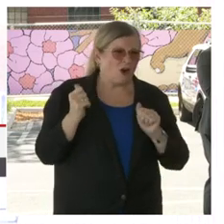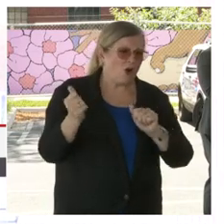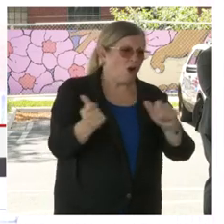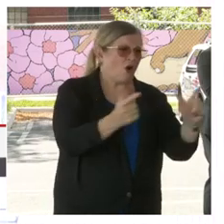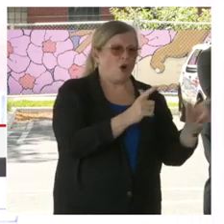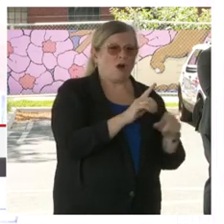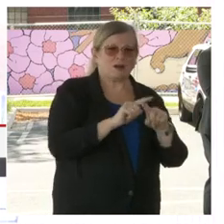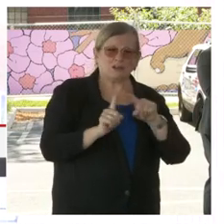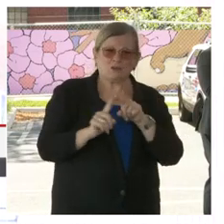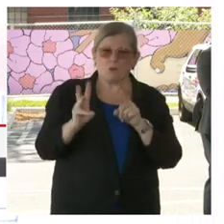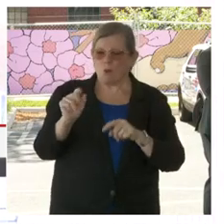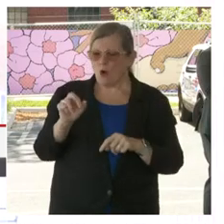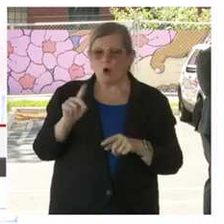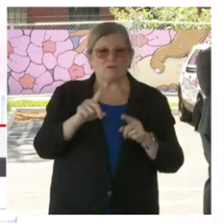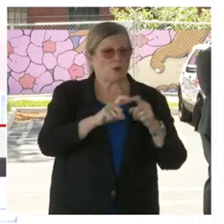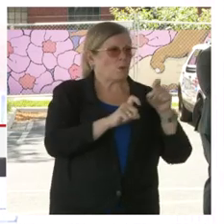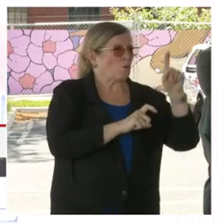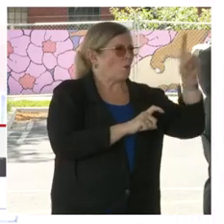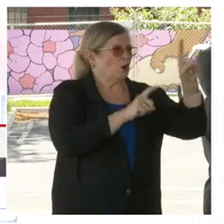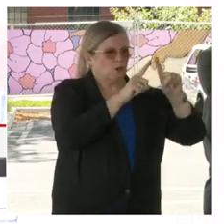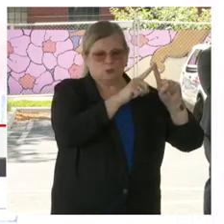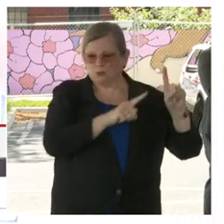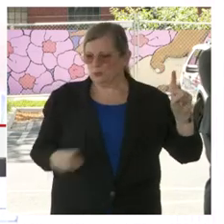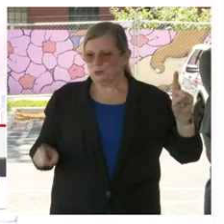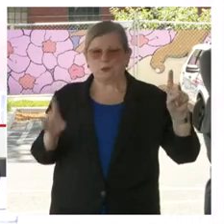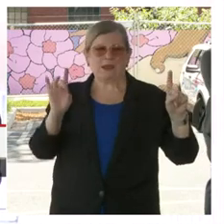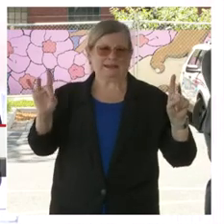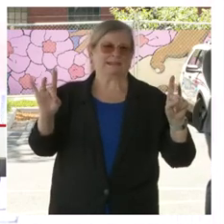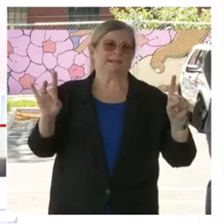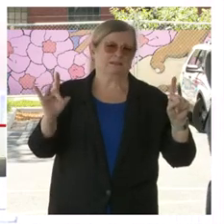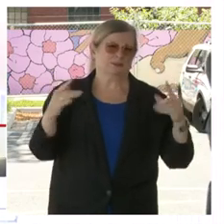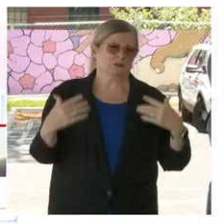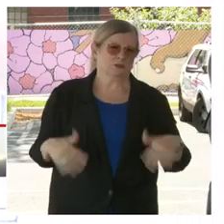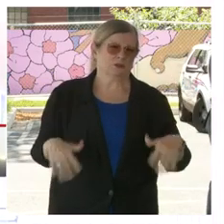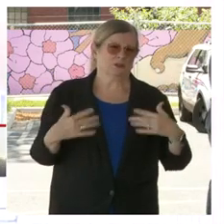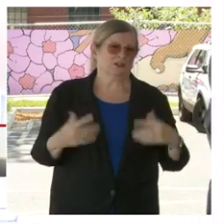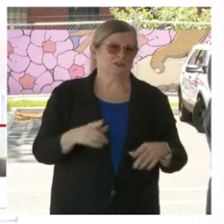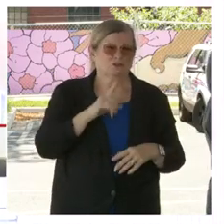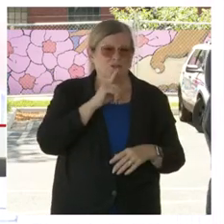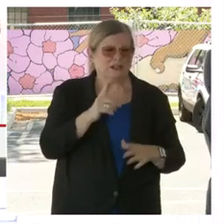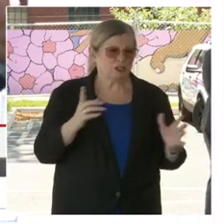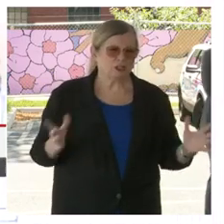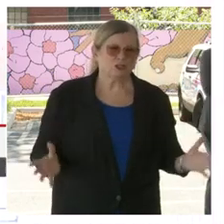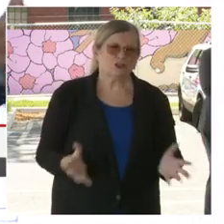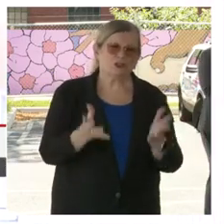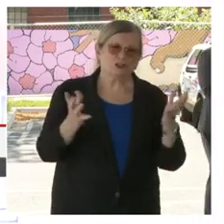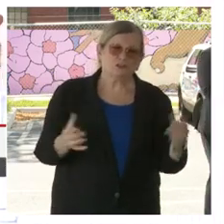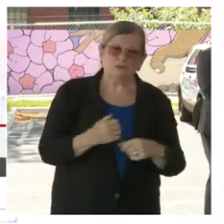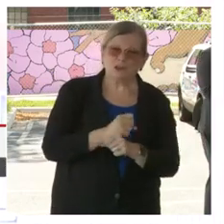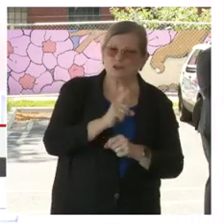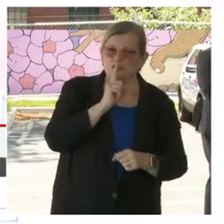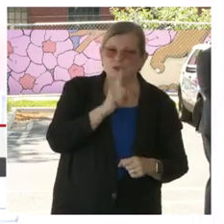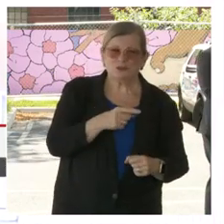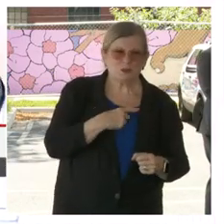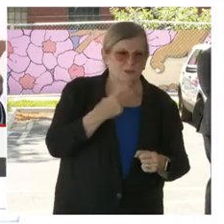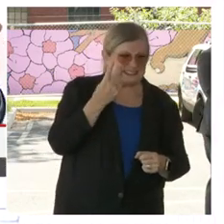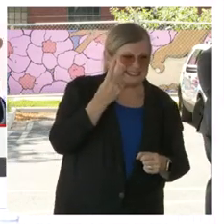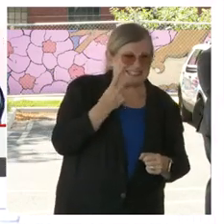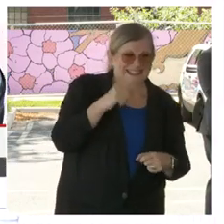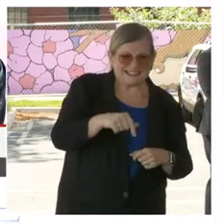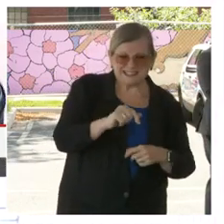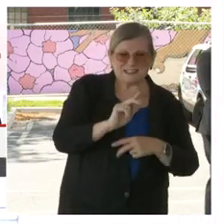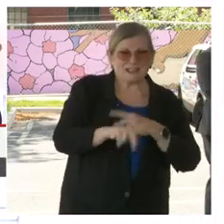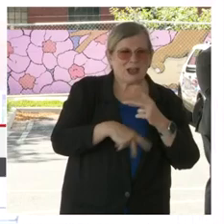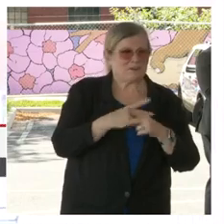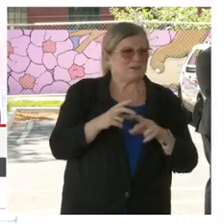Her leadership, courage, and concern for communities is really appreciated, specifically when we're seeing these sorts of investments right